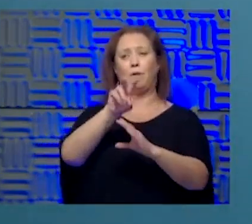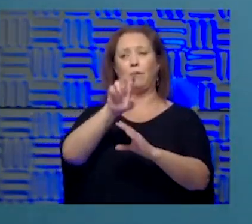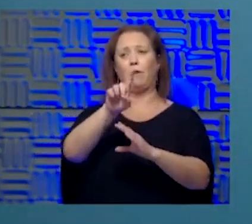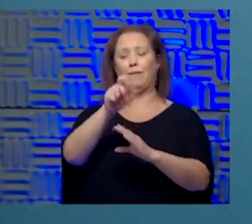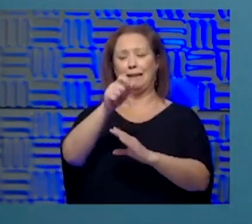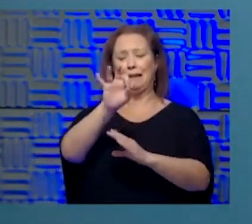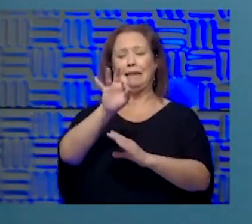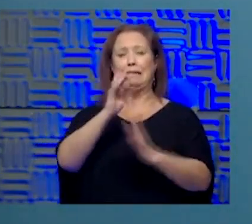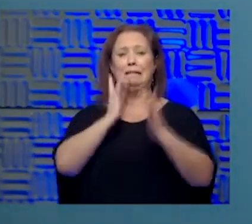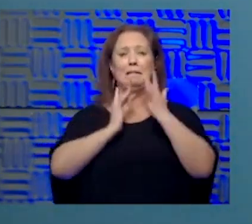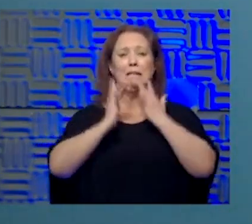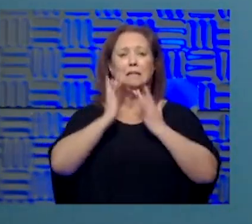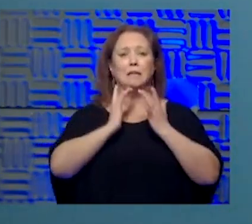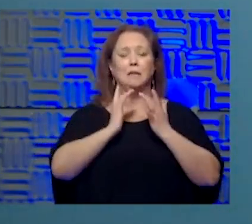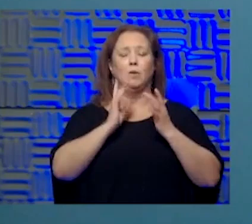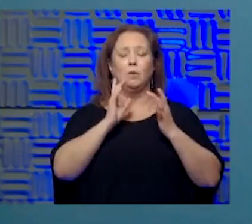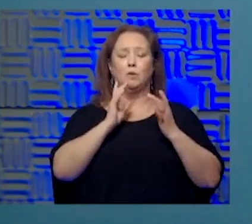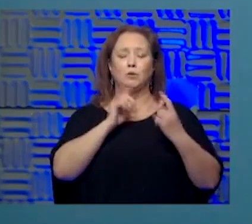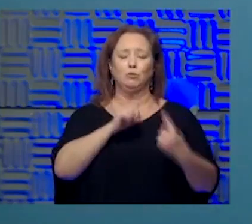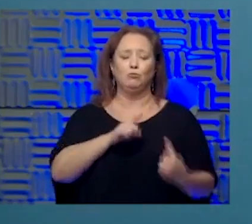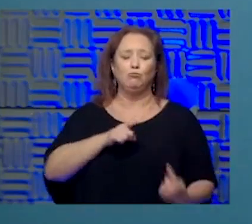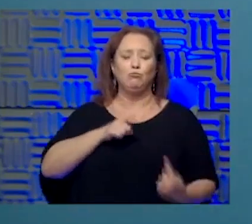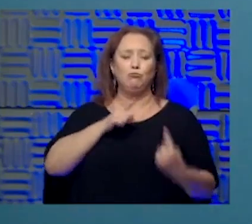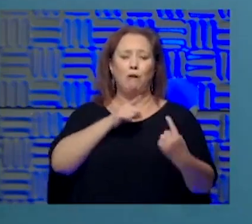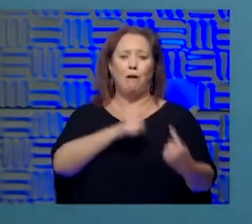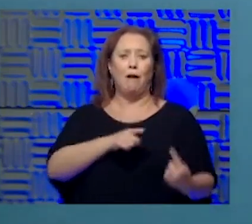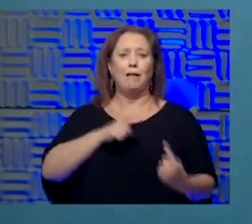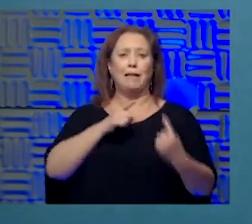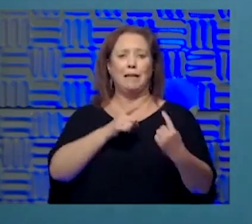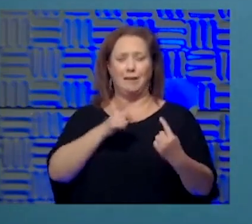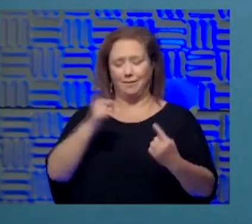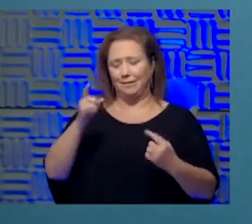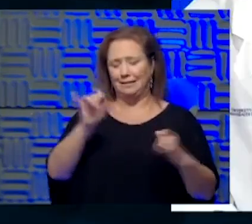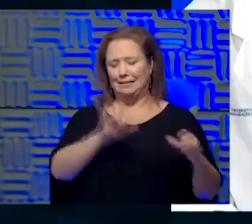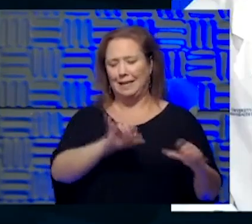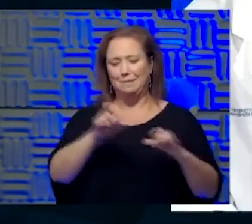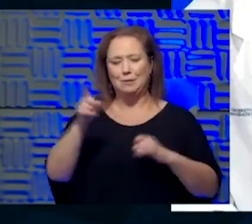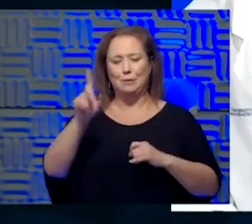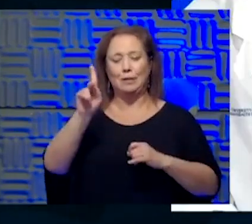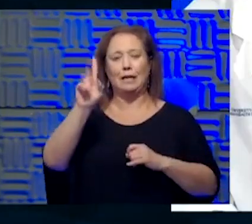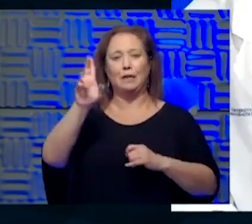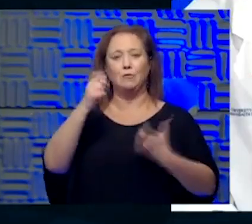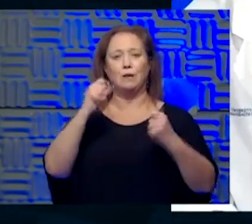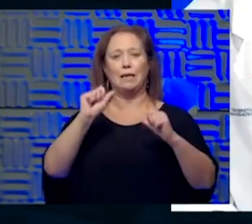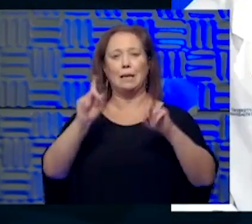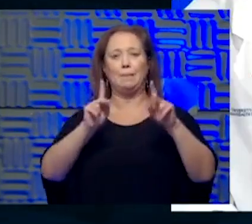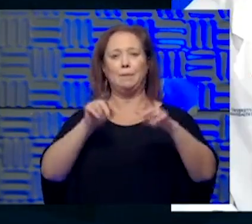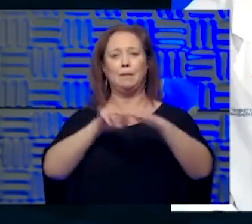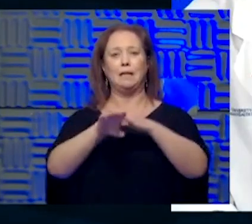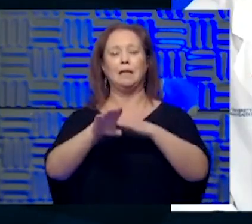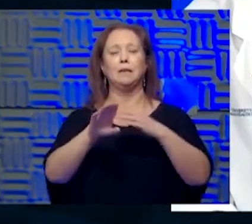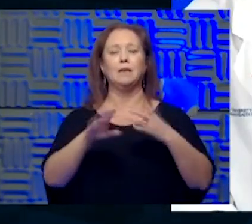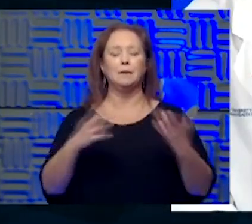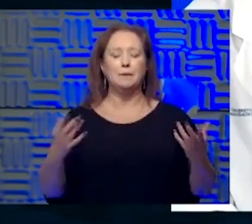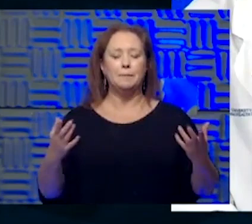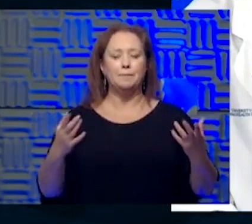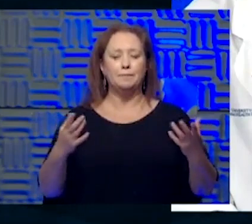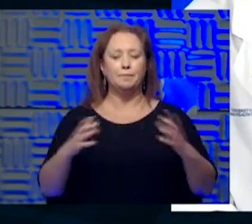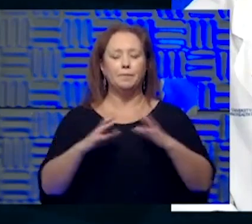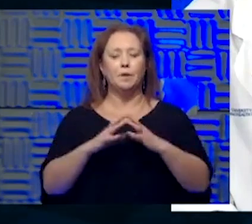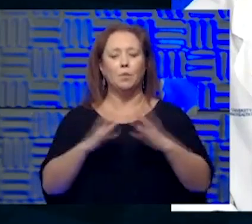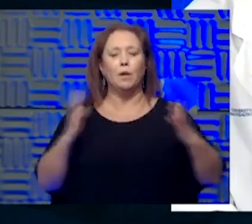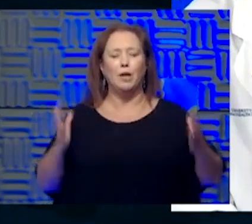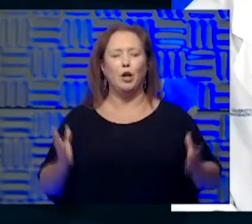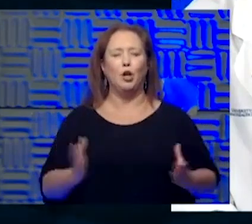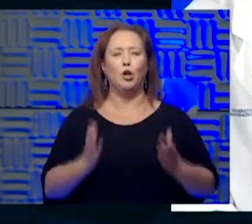So we're definitely struggling now just as much as I think you guys are to try and get people in your doors. So we just encourage